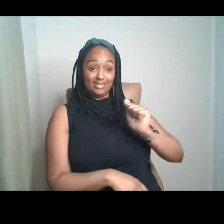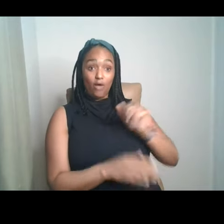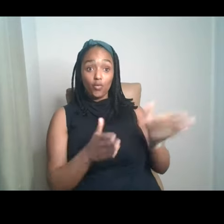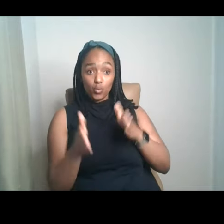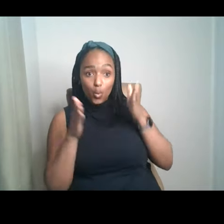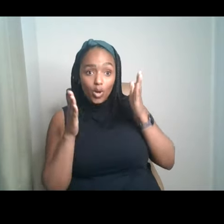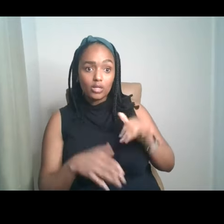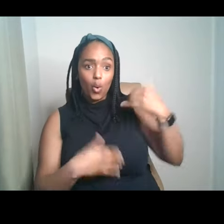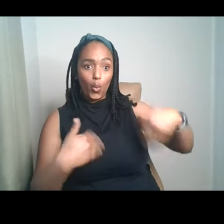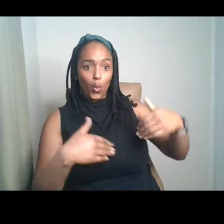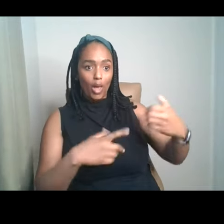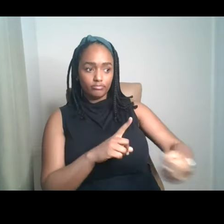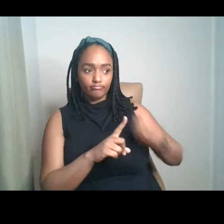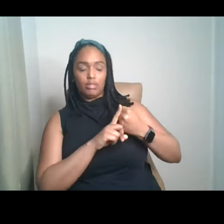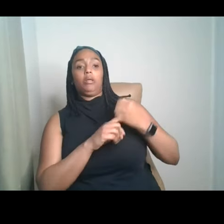Yeah.